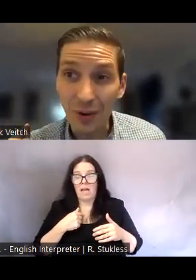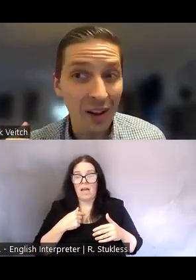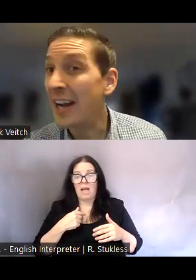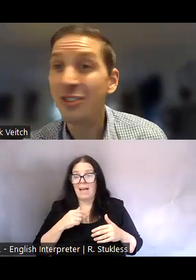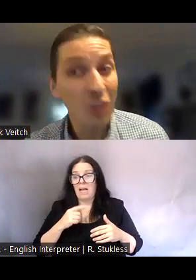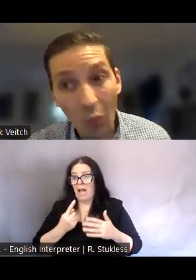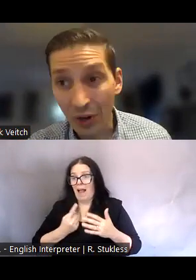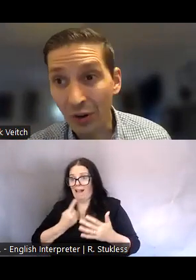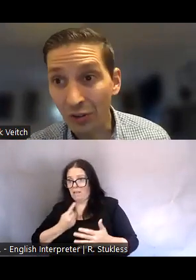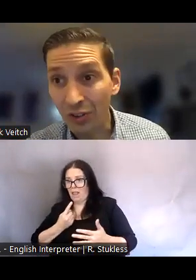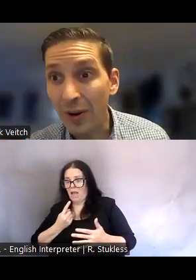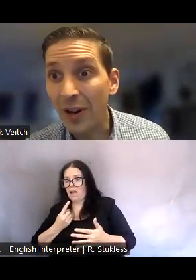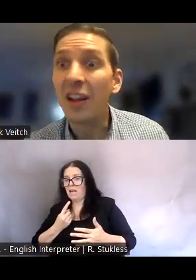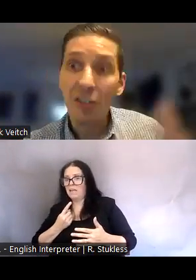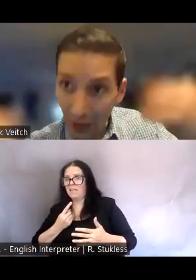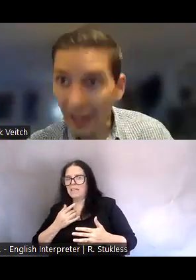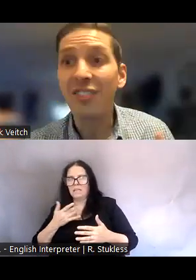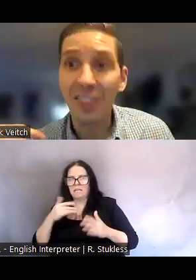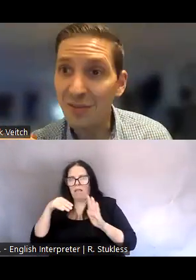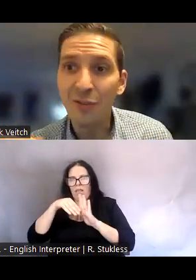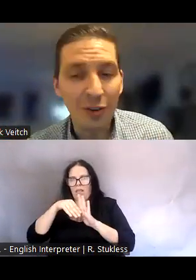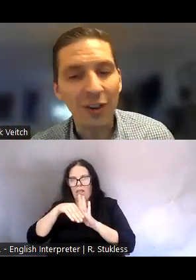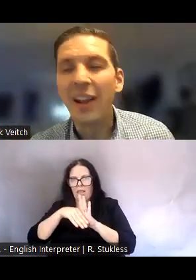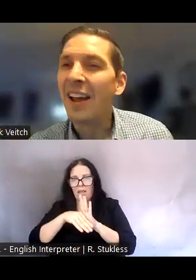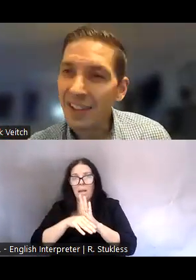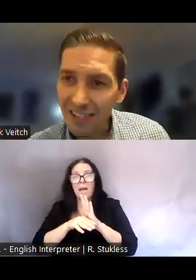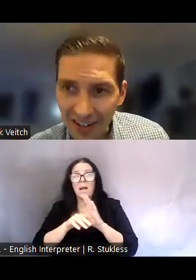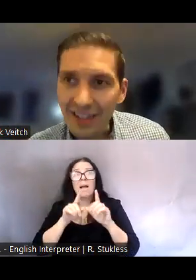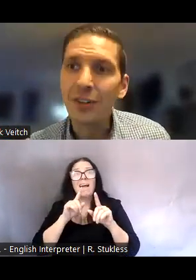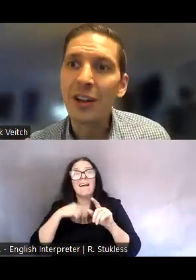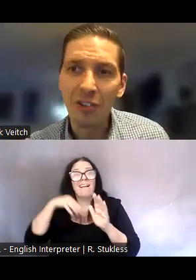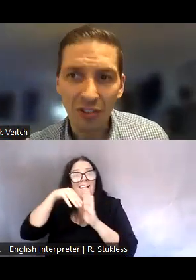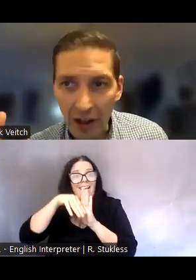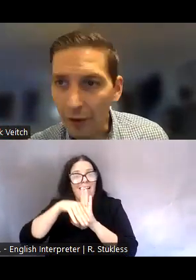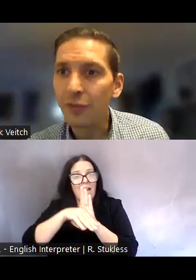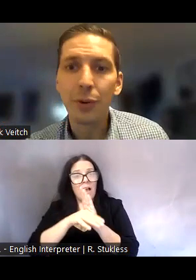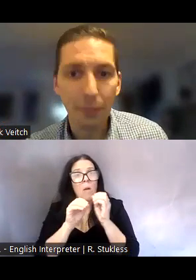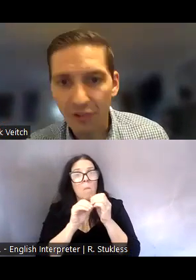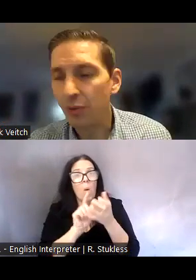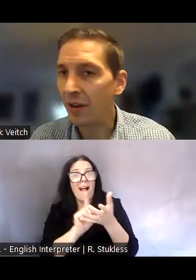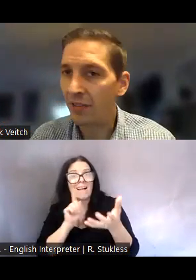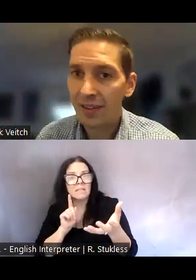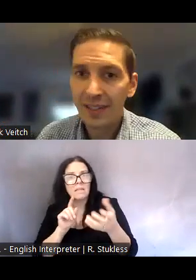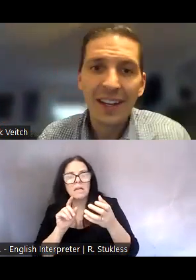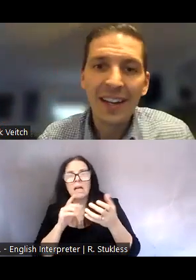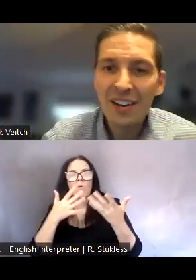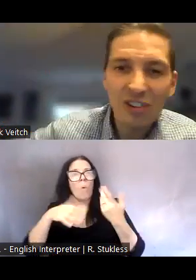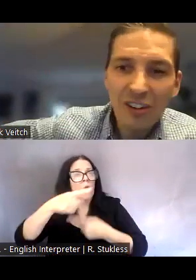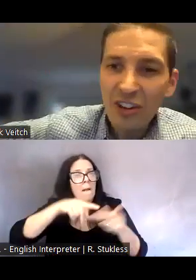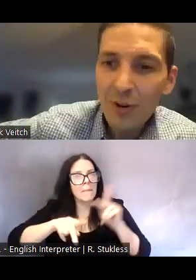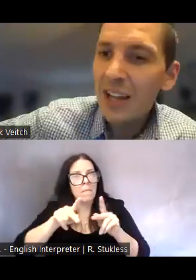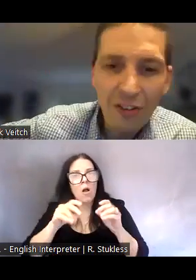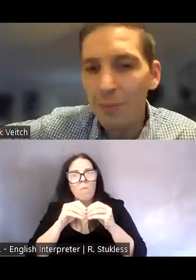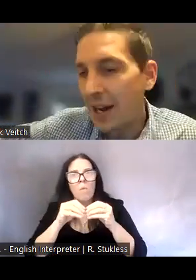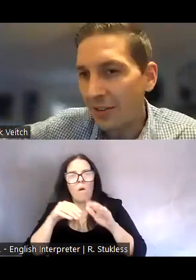because I'm not doing well, I don't want to go see anybody. So I isolate even further. And that cycle that just self perpetuates.